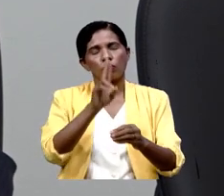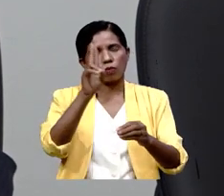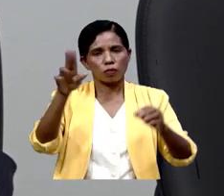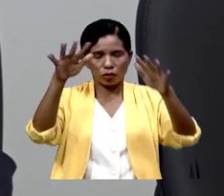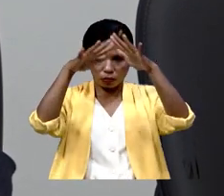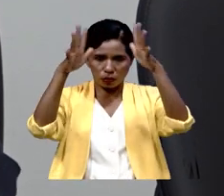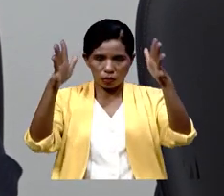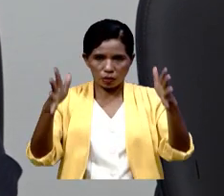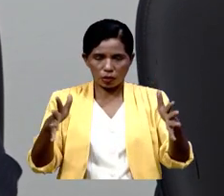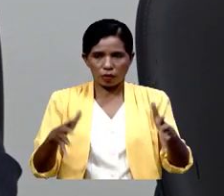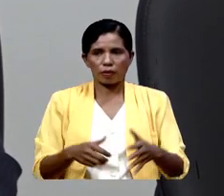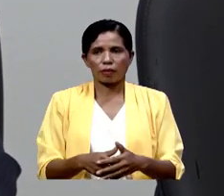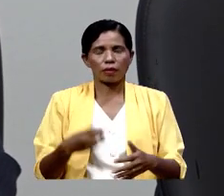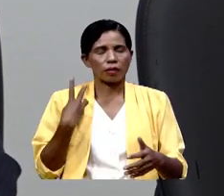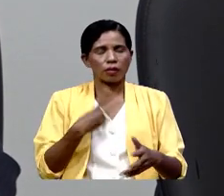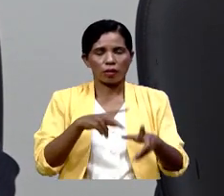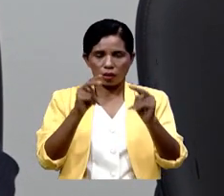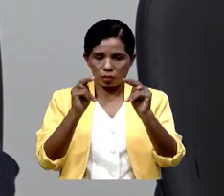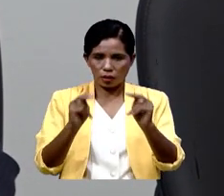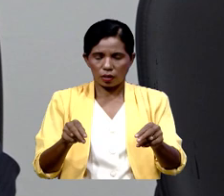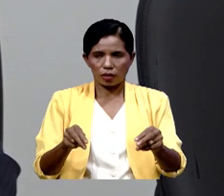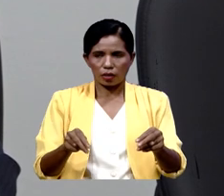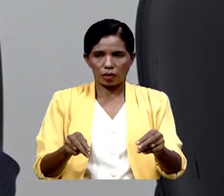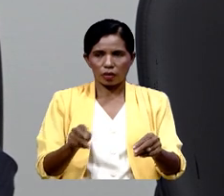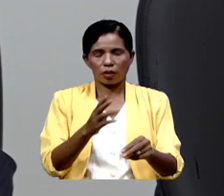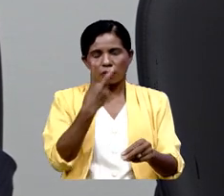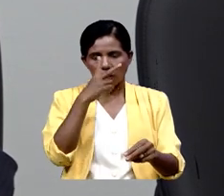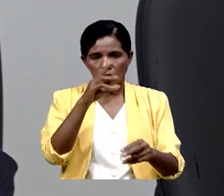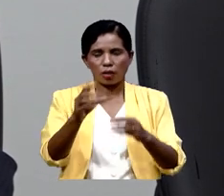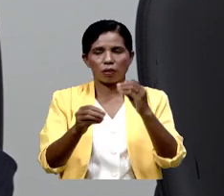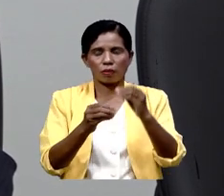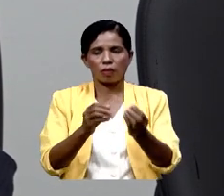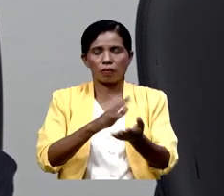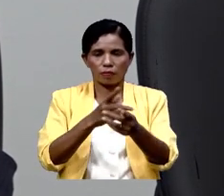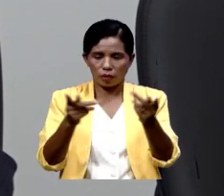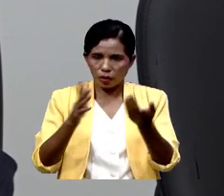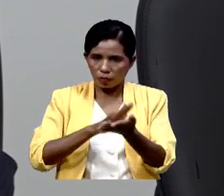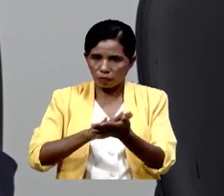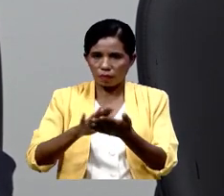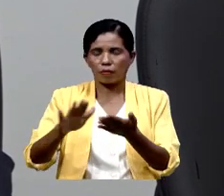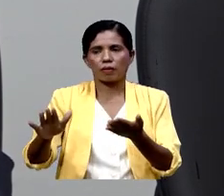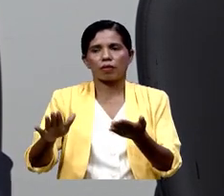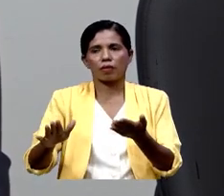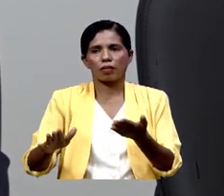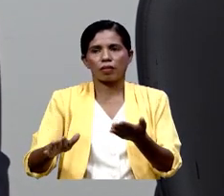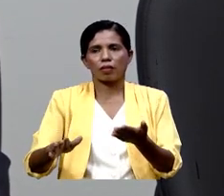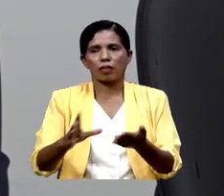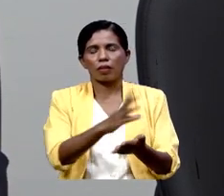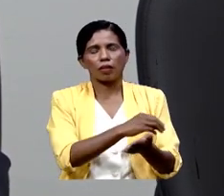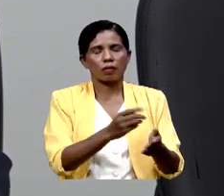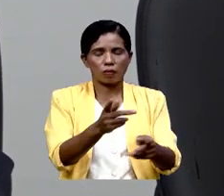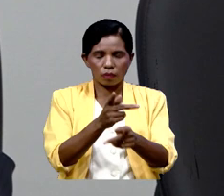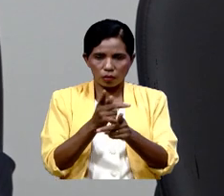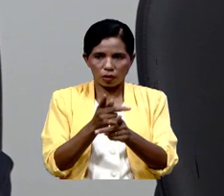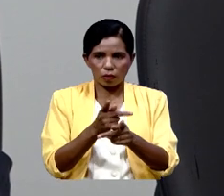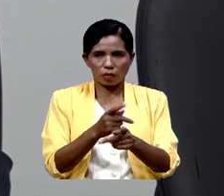site. Effort needs to be also on ensuring that we take individual